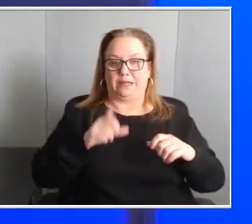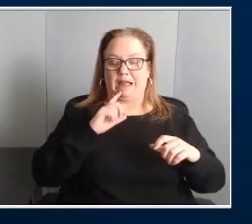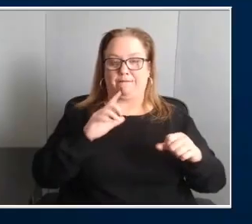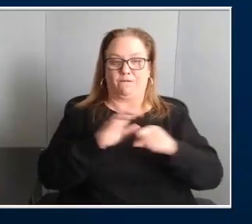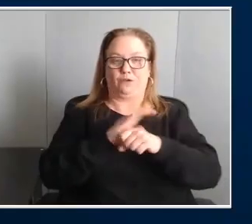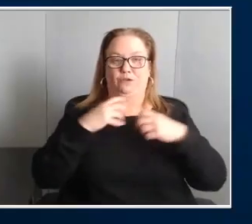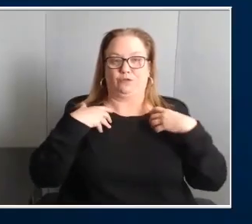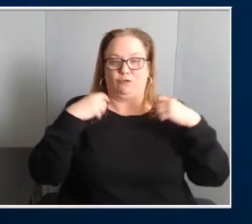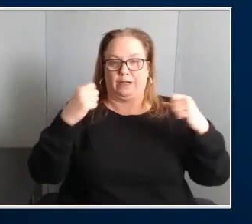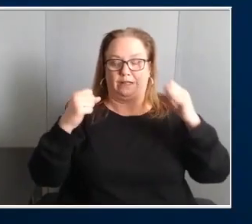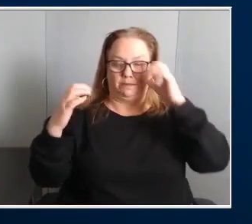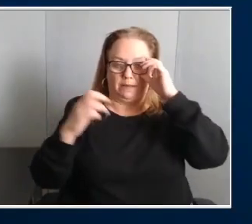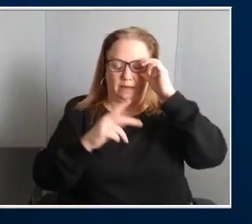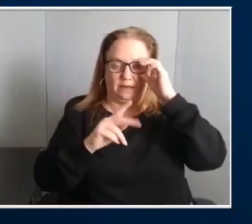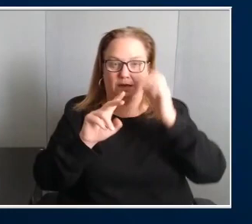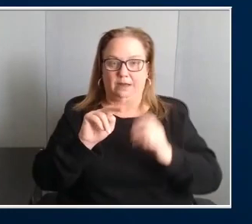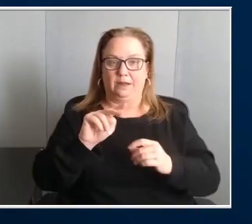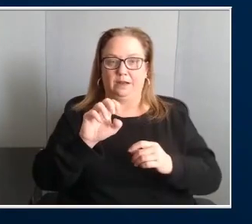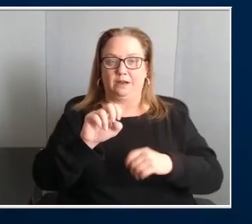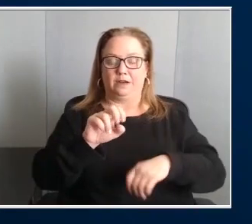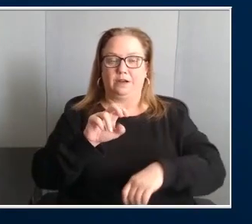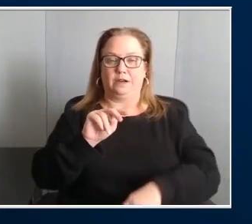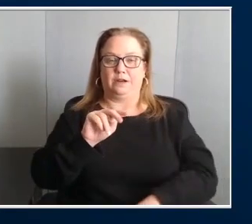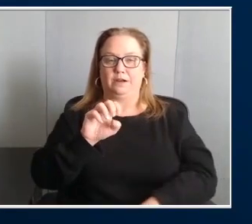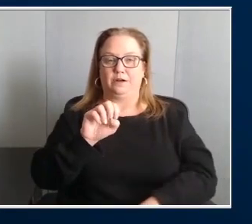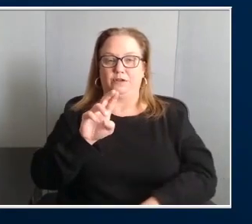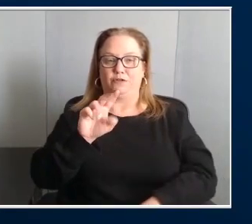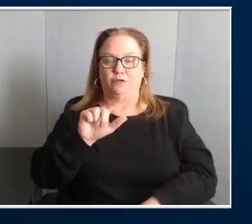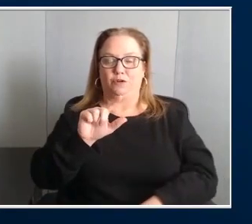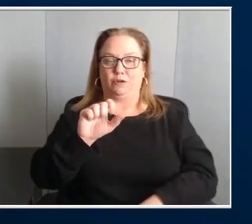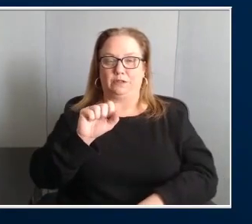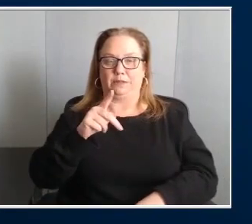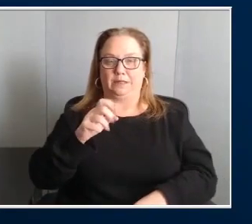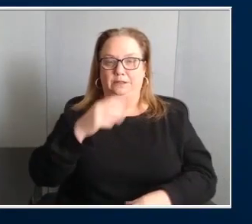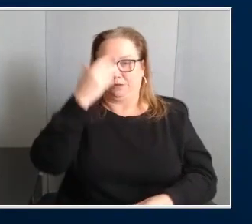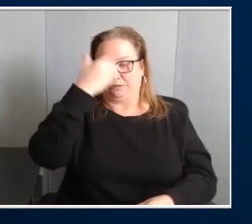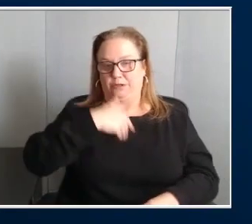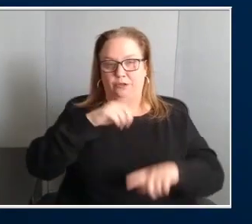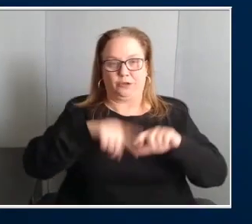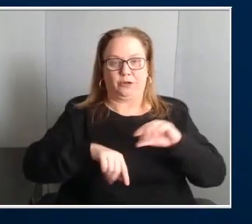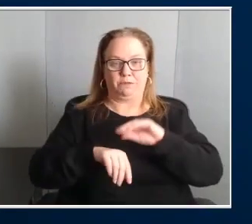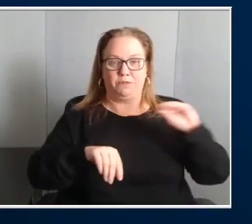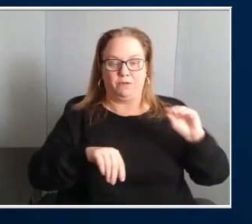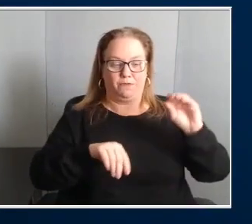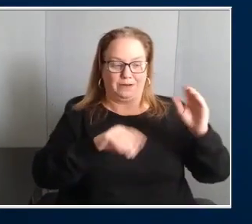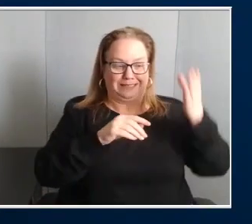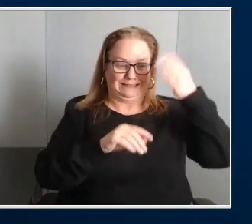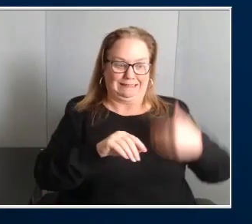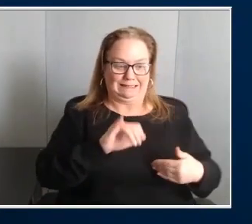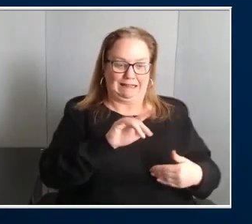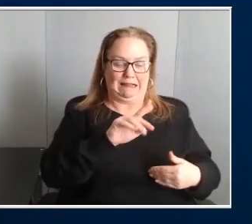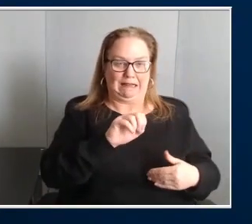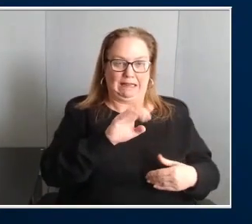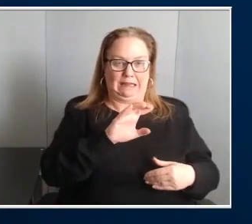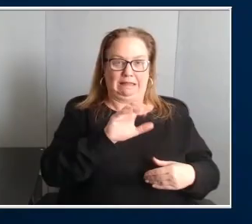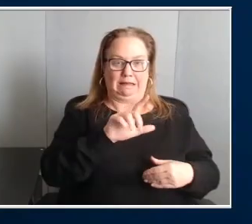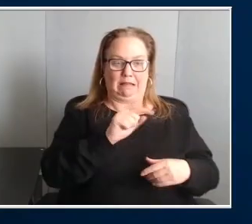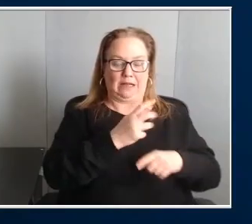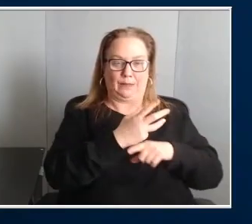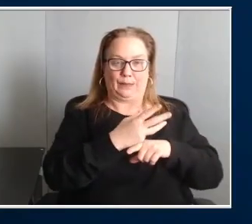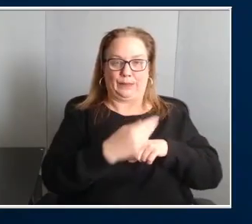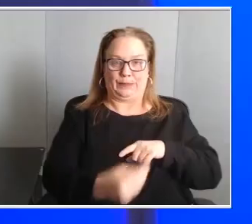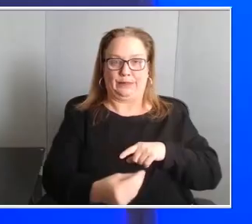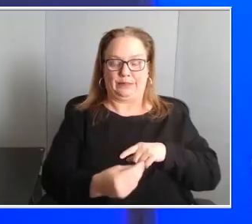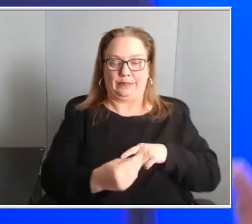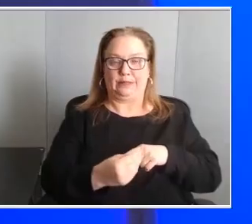so this was neurospeak again when she said plegic. That means you couldn't move one side. Couldn't move one side, and then, you know, the clot gets removed, and, you know,